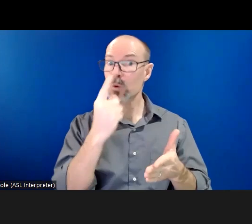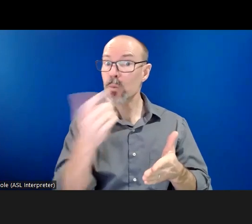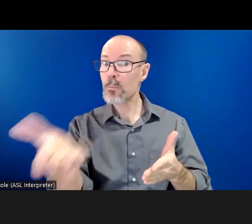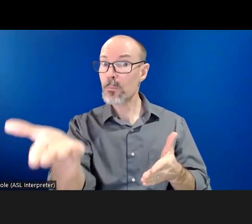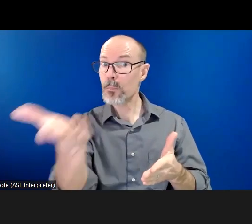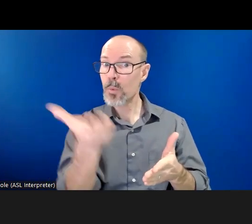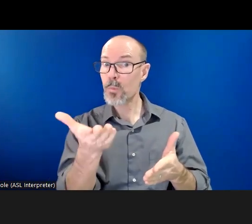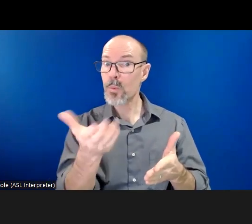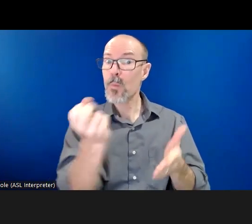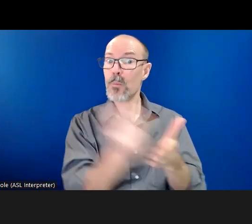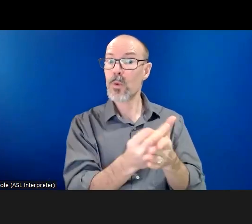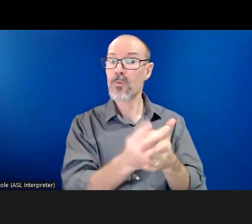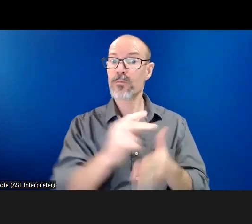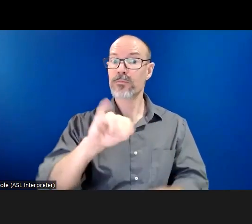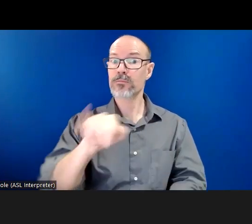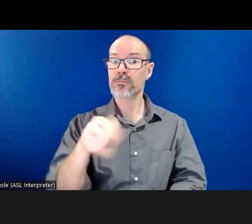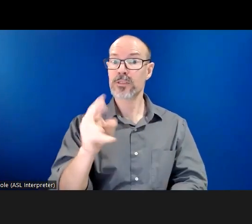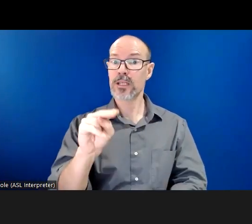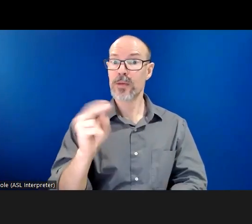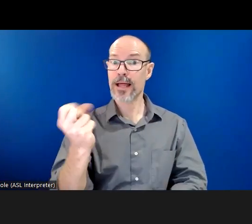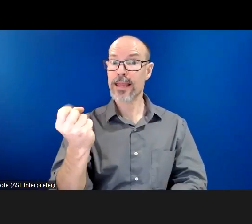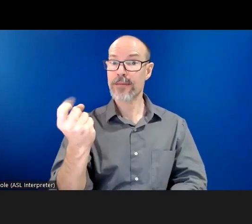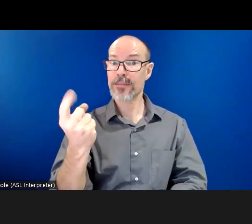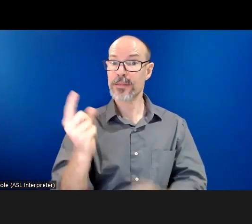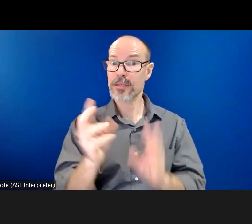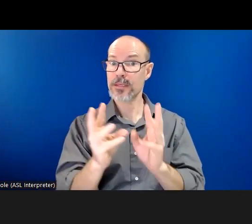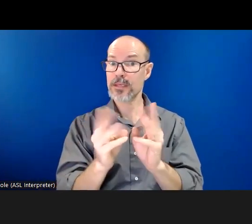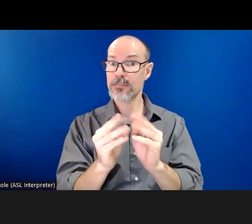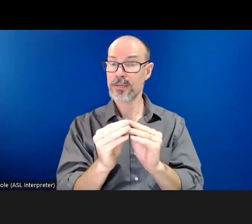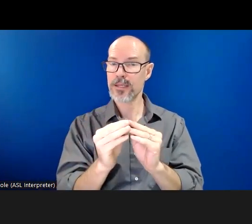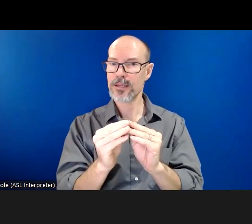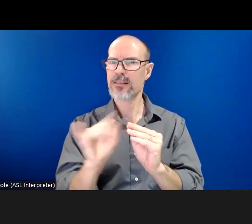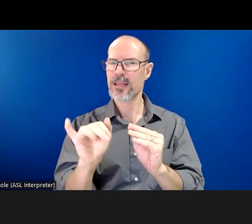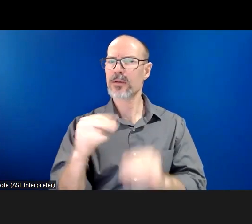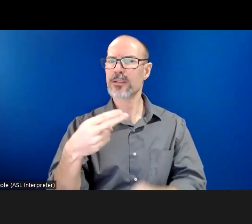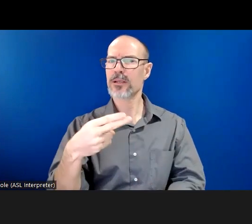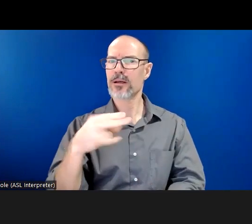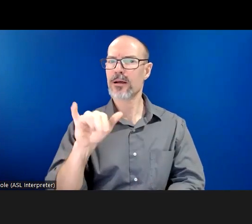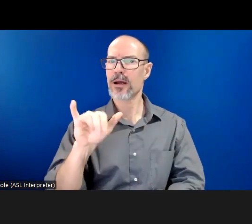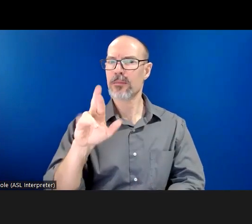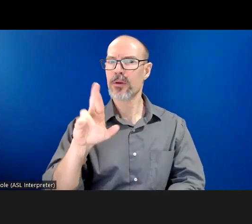from January 11th meeting that happened hybrid in Mashpee.